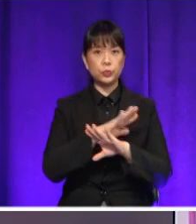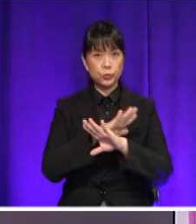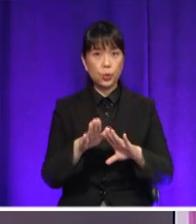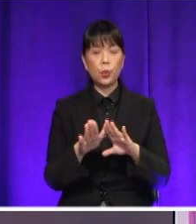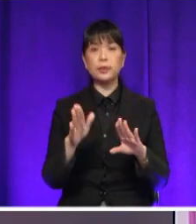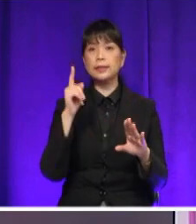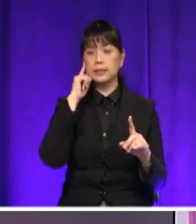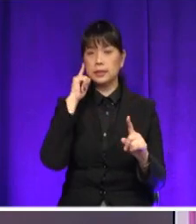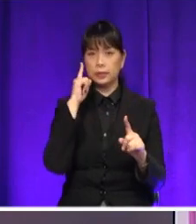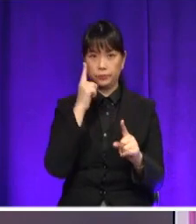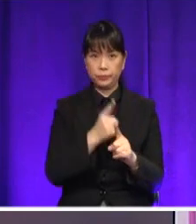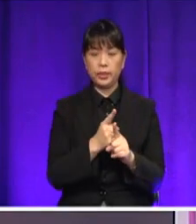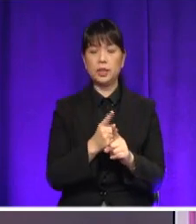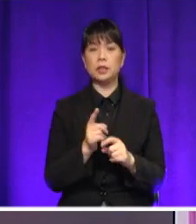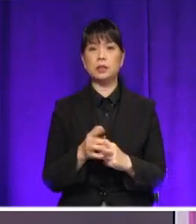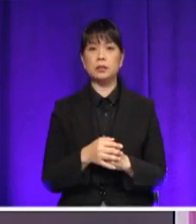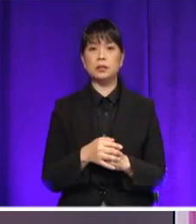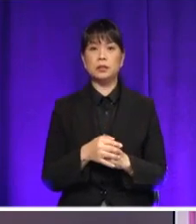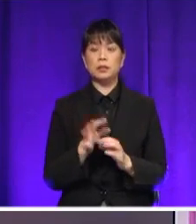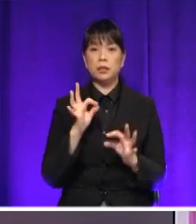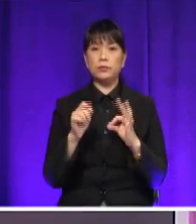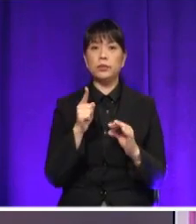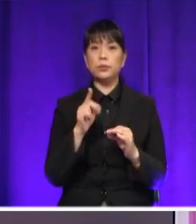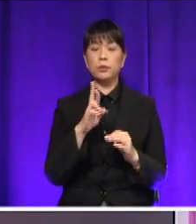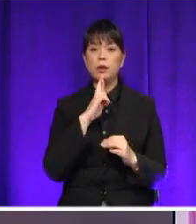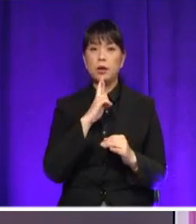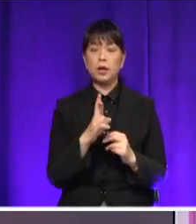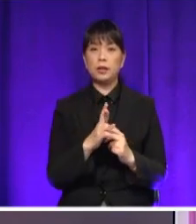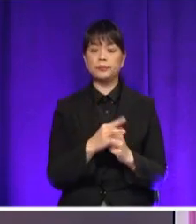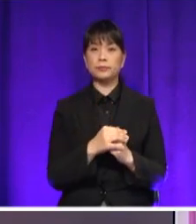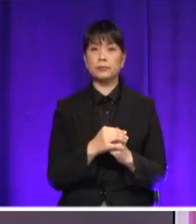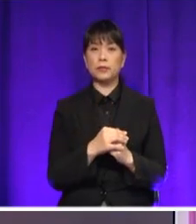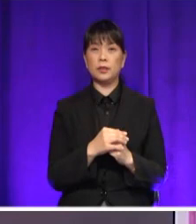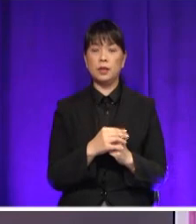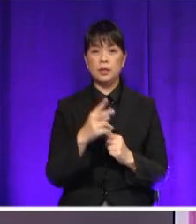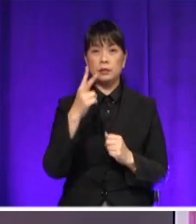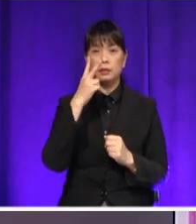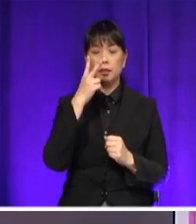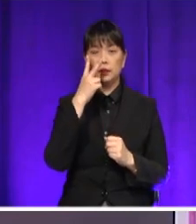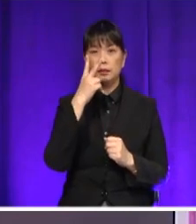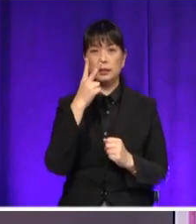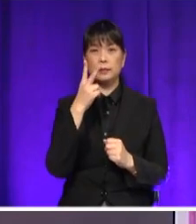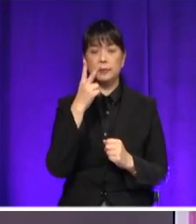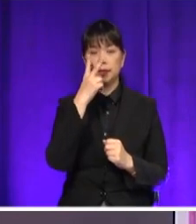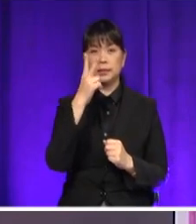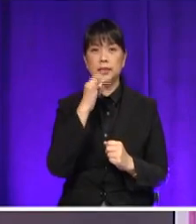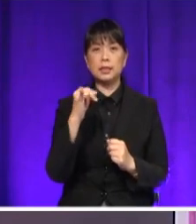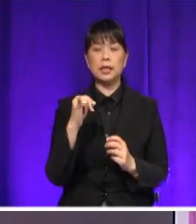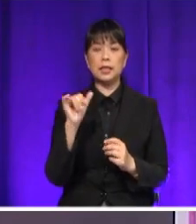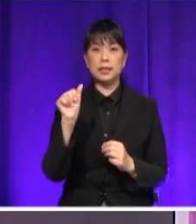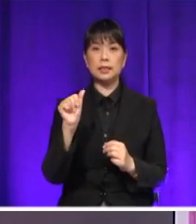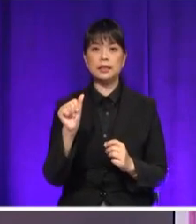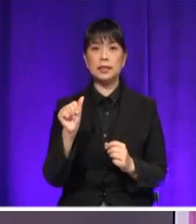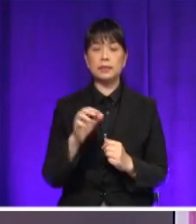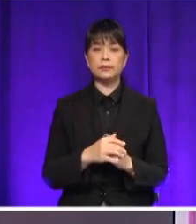heated, Nisa, especially if you are assessing a candidate that's of a B2 or a higher level.